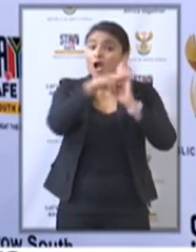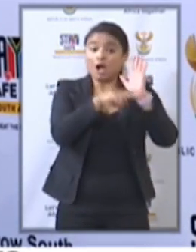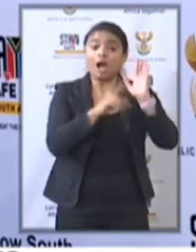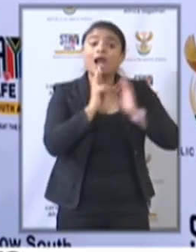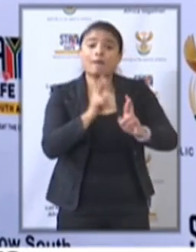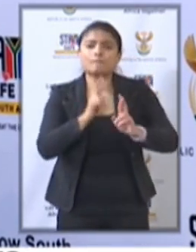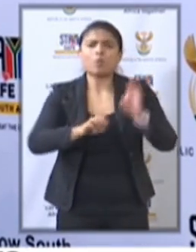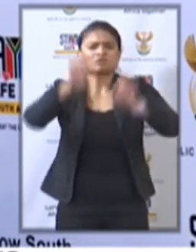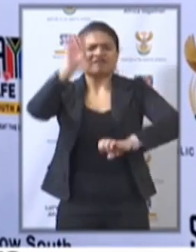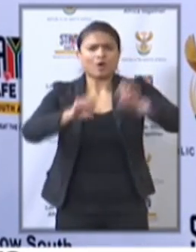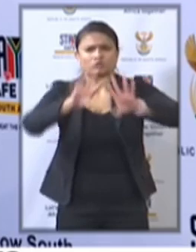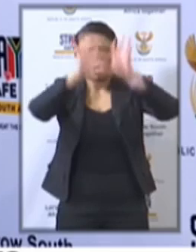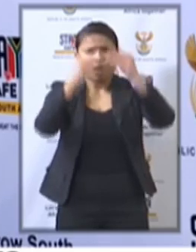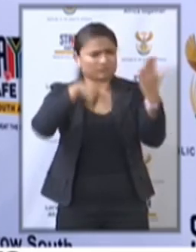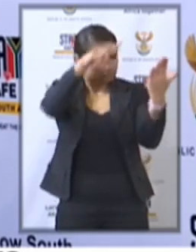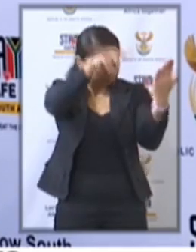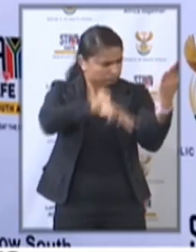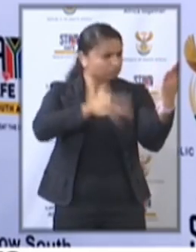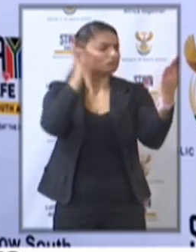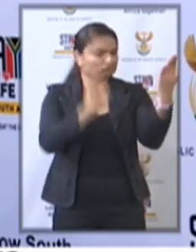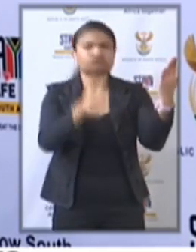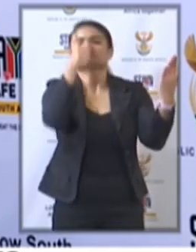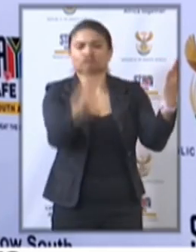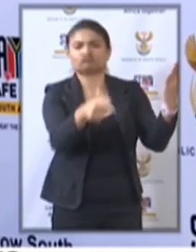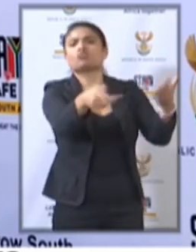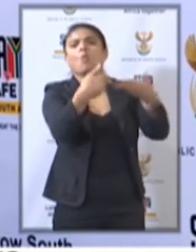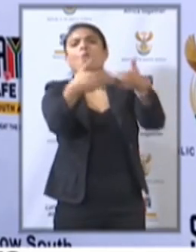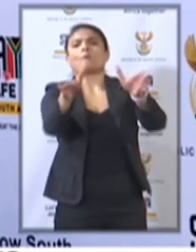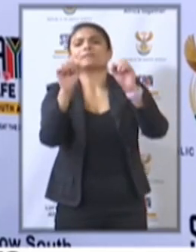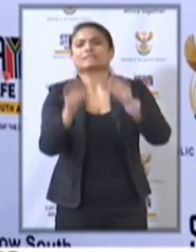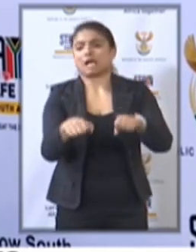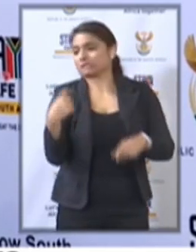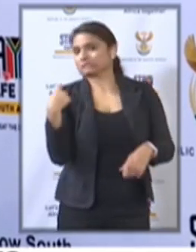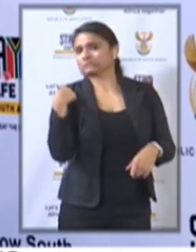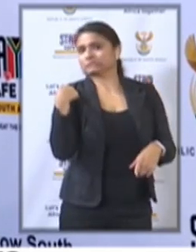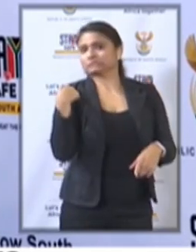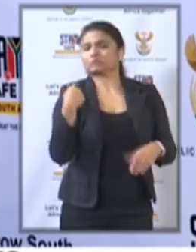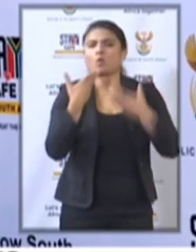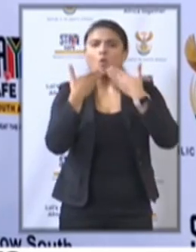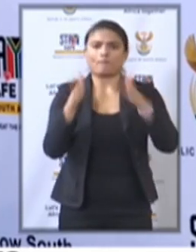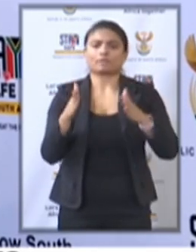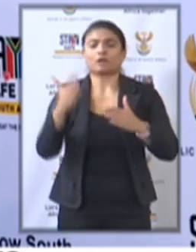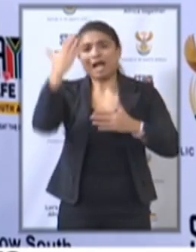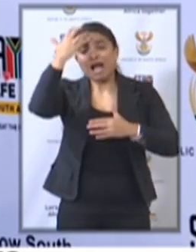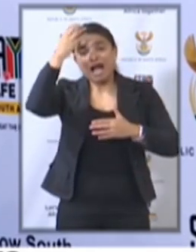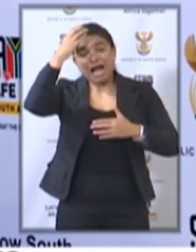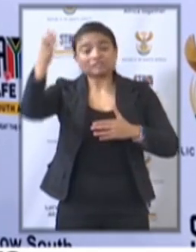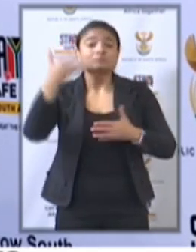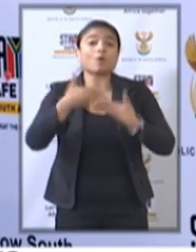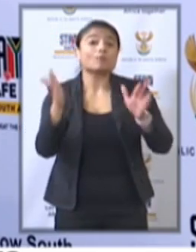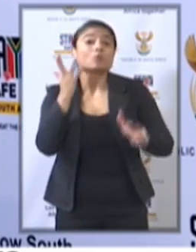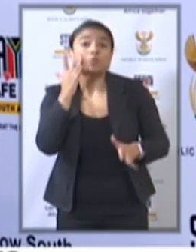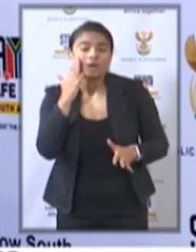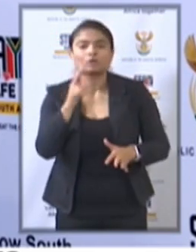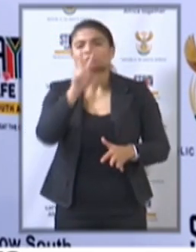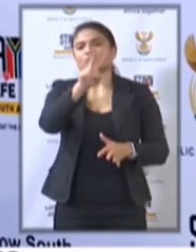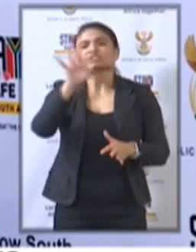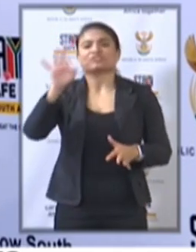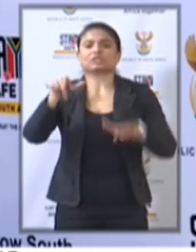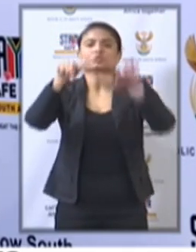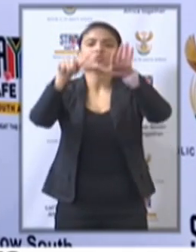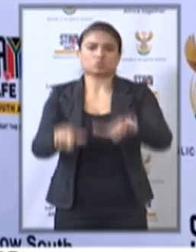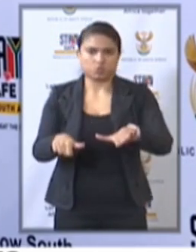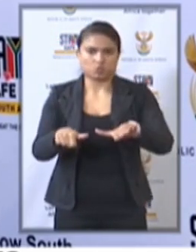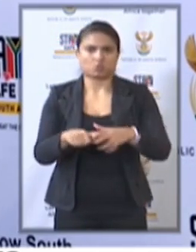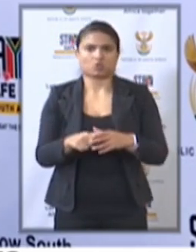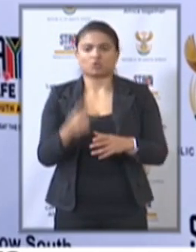of the state of colleges since the resumption of the academic programs on the 23rd of June 2020. The